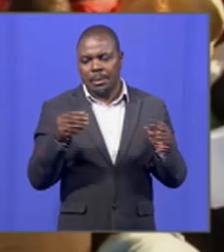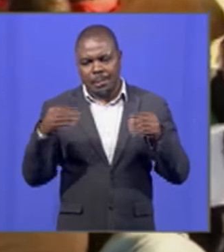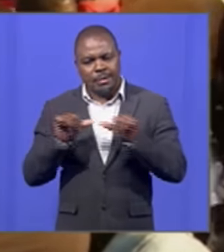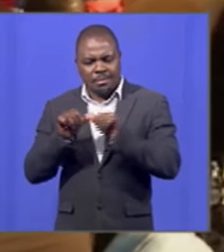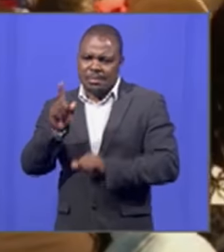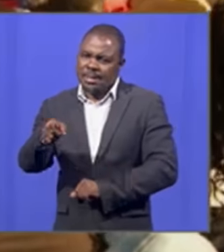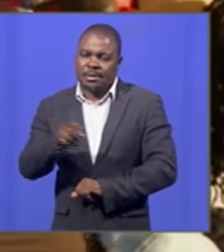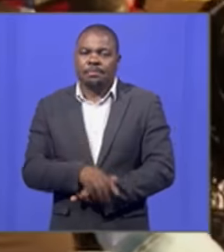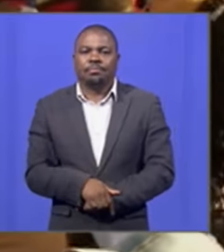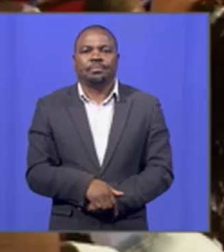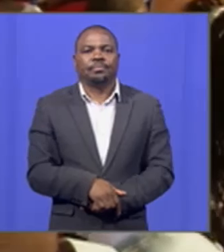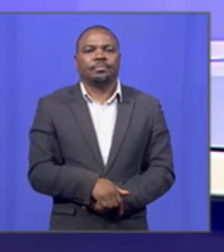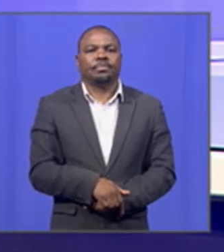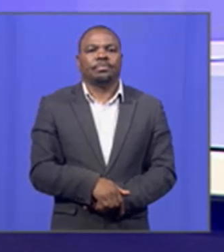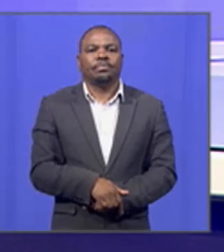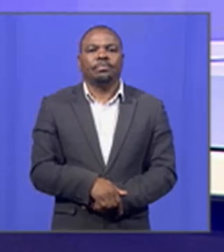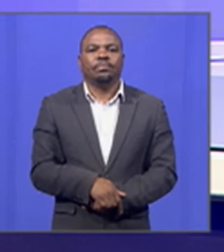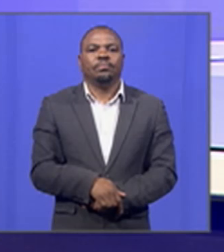pele.